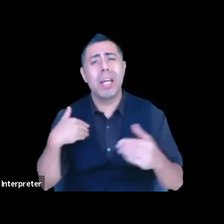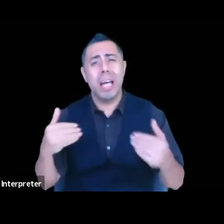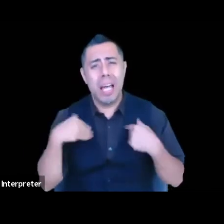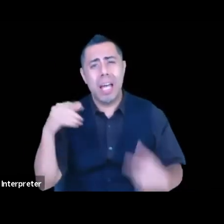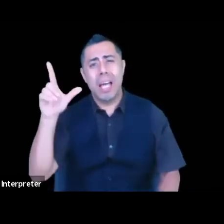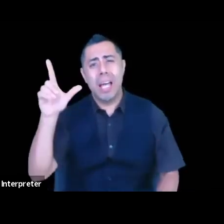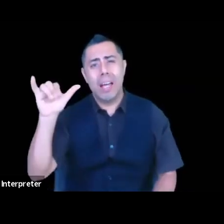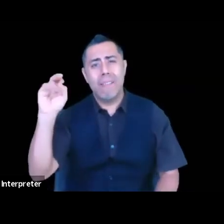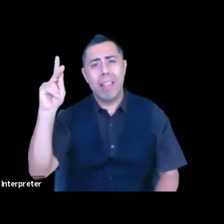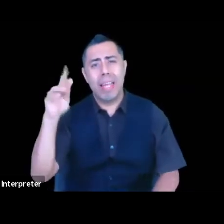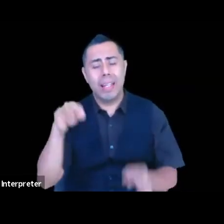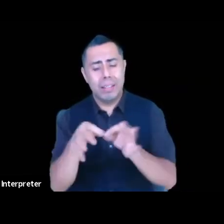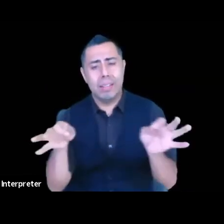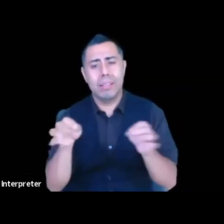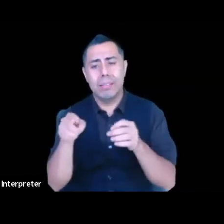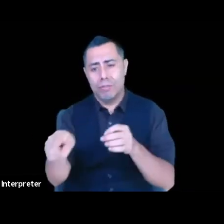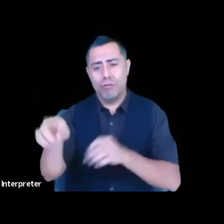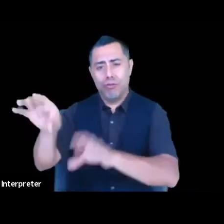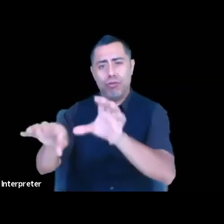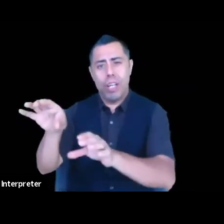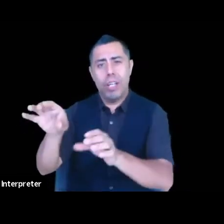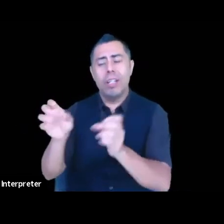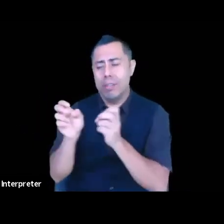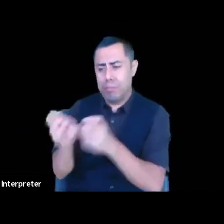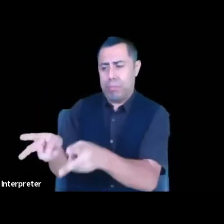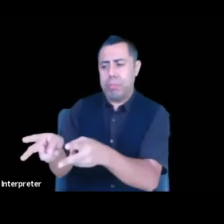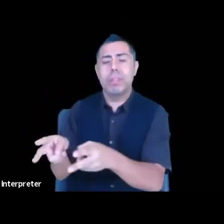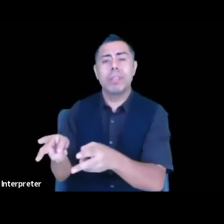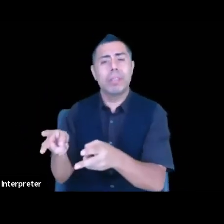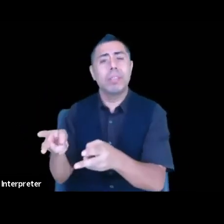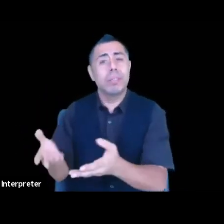you can take to support justice for Breonna.